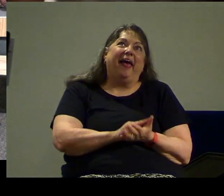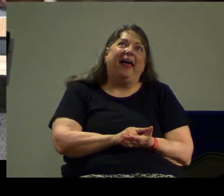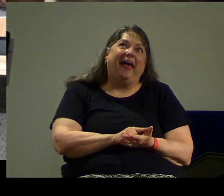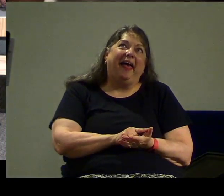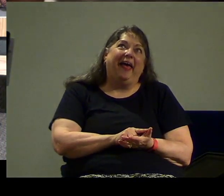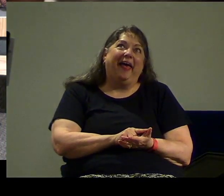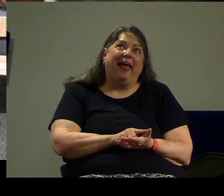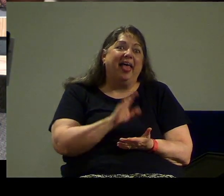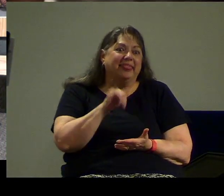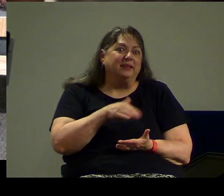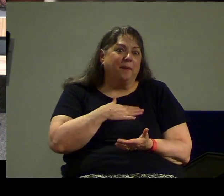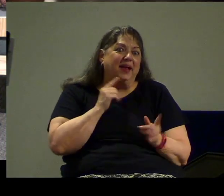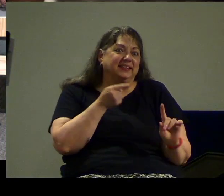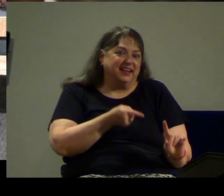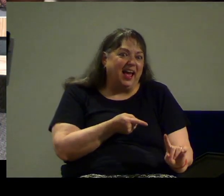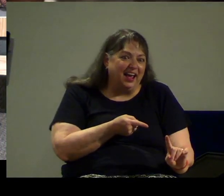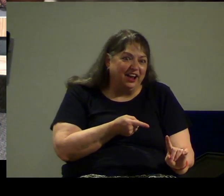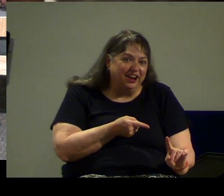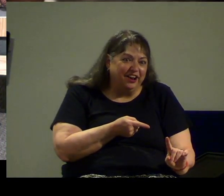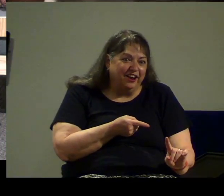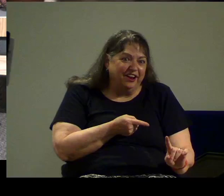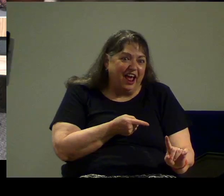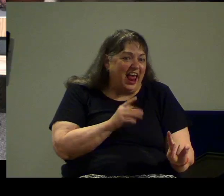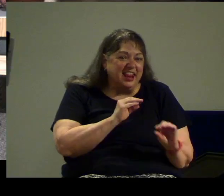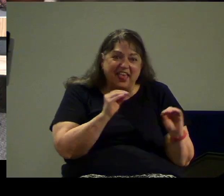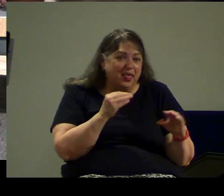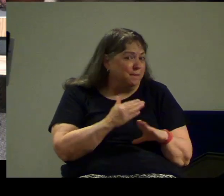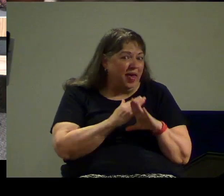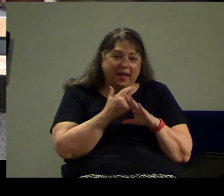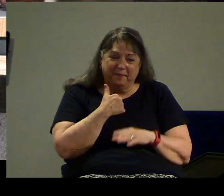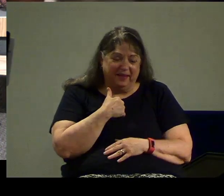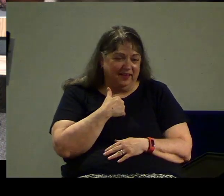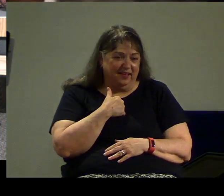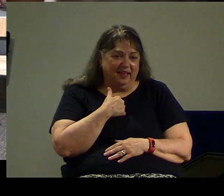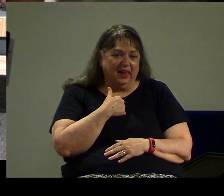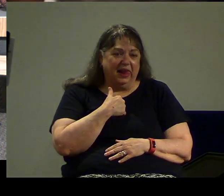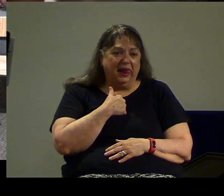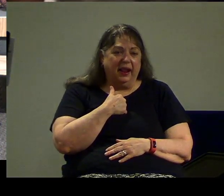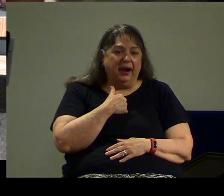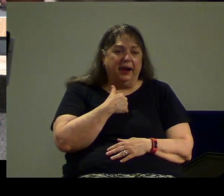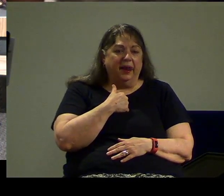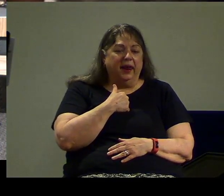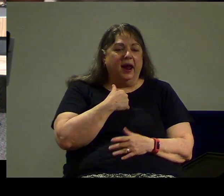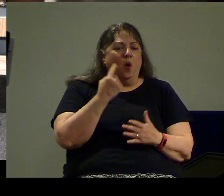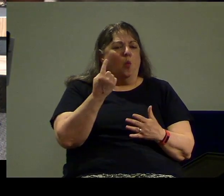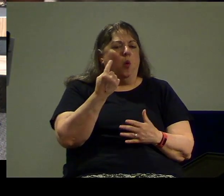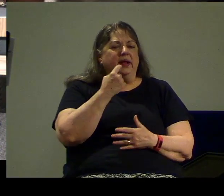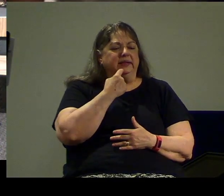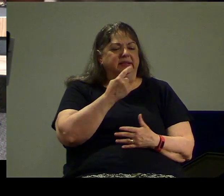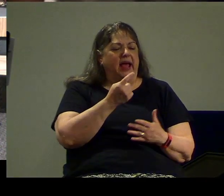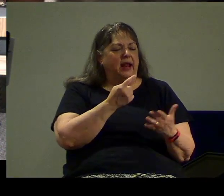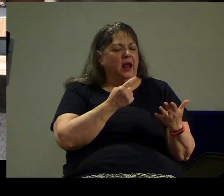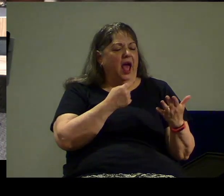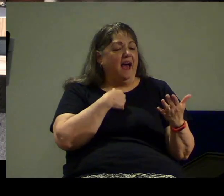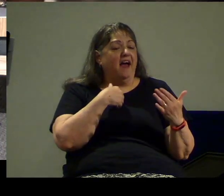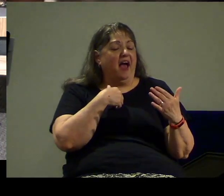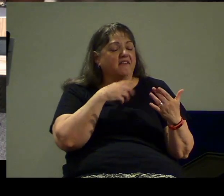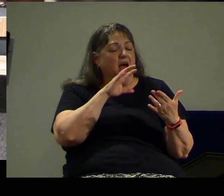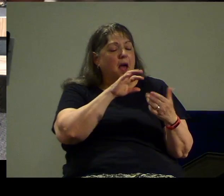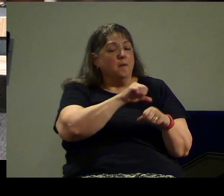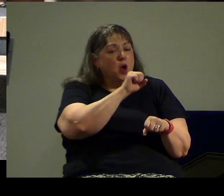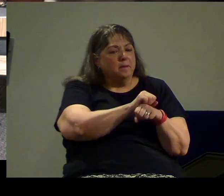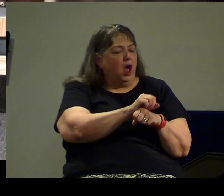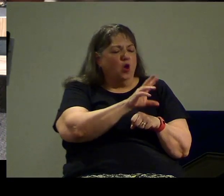that was my desire. Nothing could keep me away. I had a customer. We'll reschedule you for tomorrow. I have